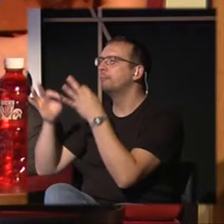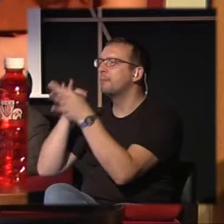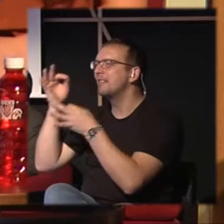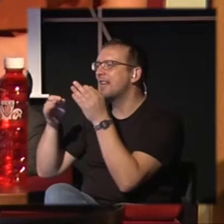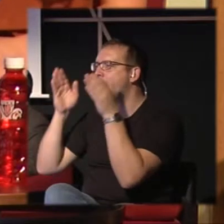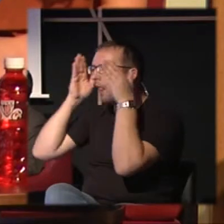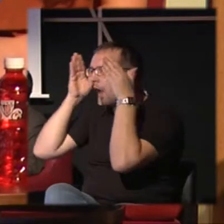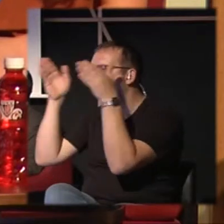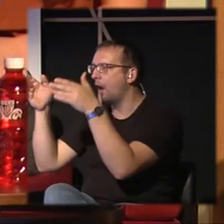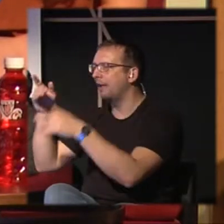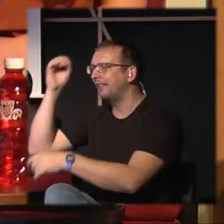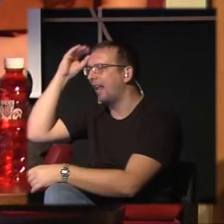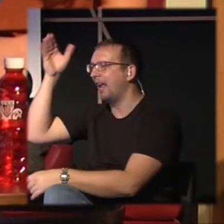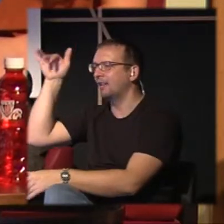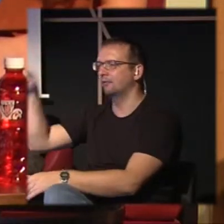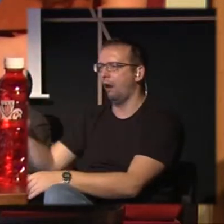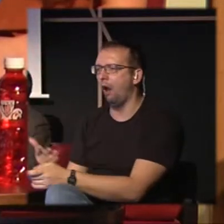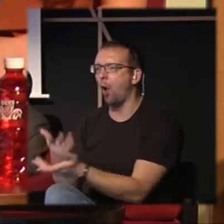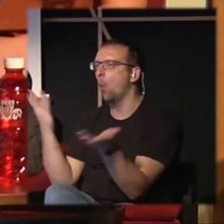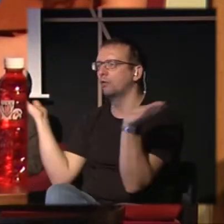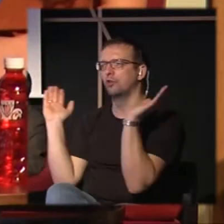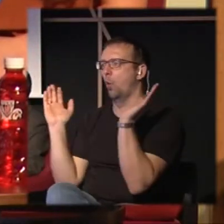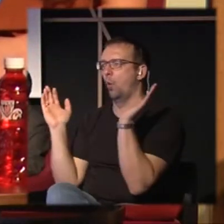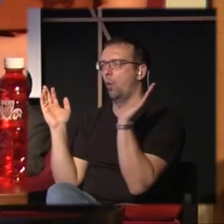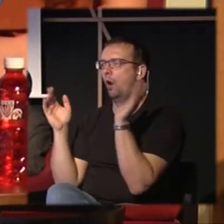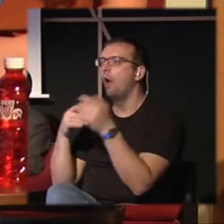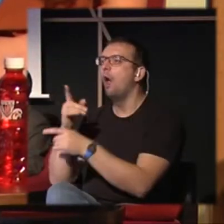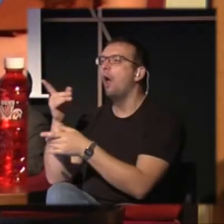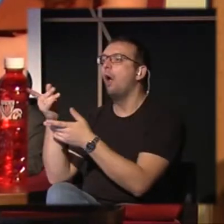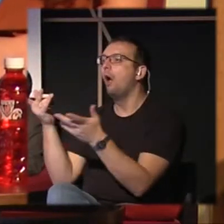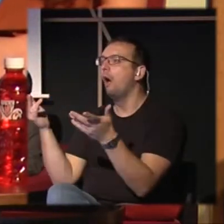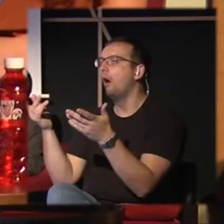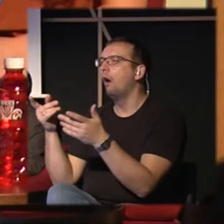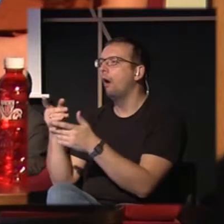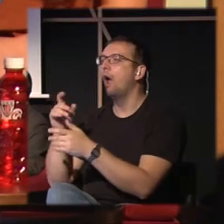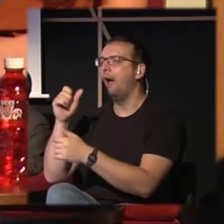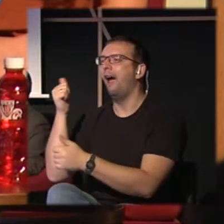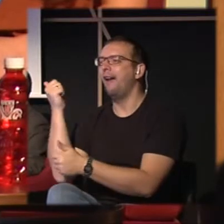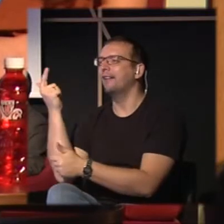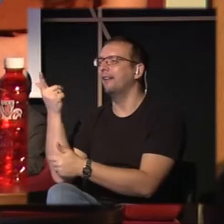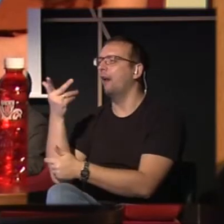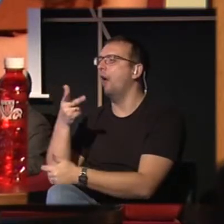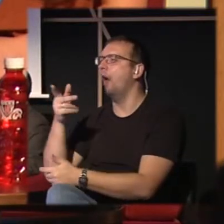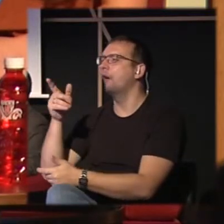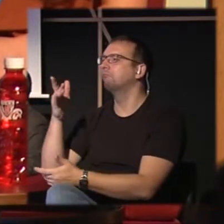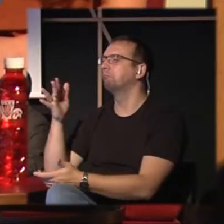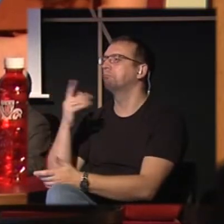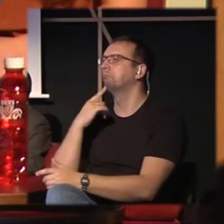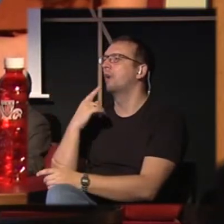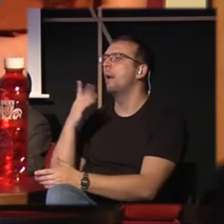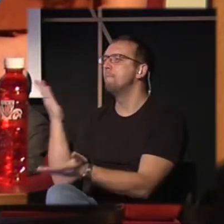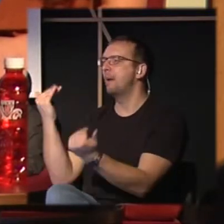unsuccessful because the recruitment process wasn't inclusive. So that's a really good example of where it